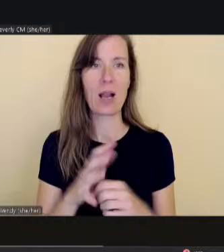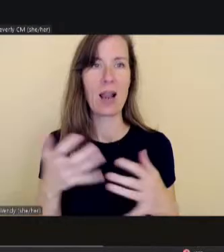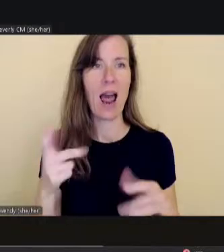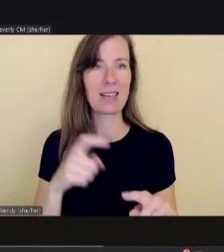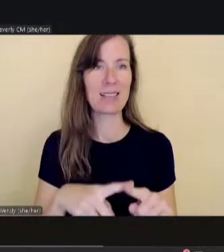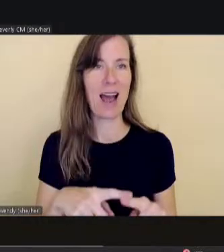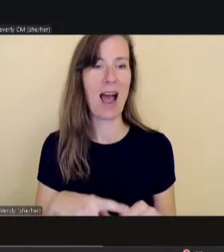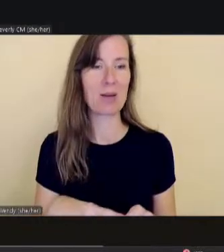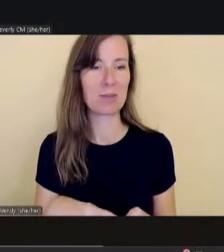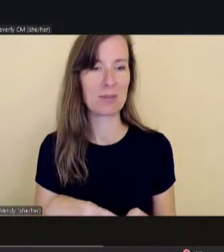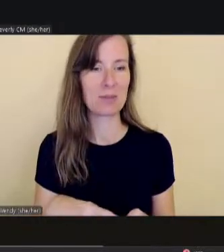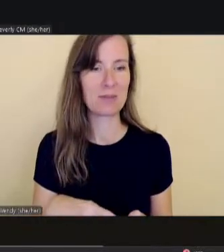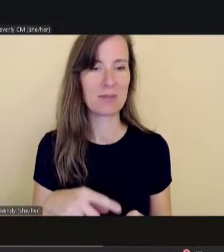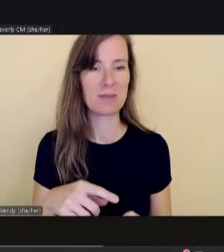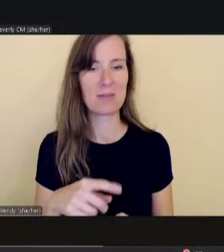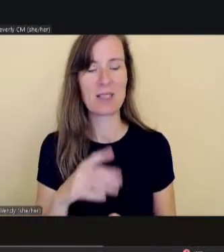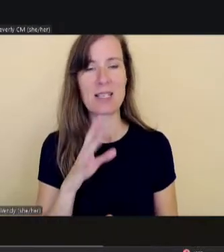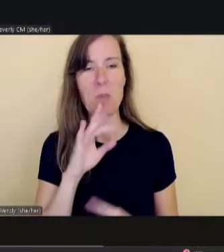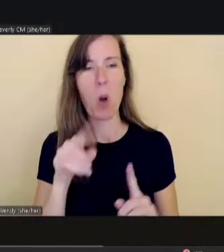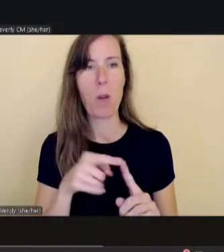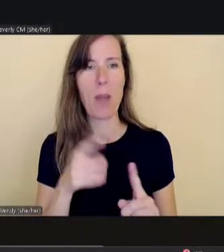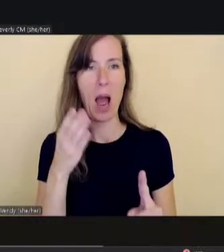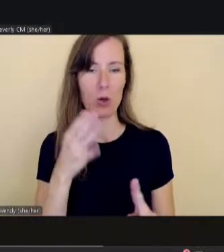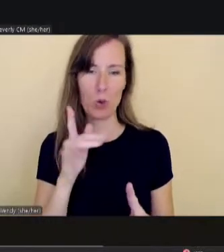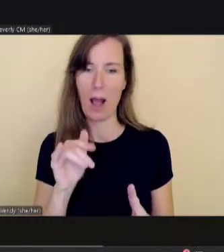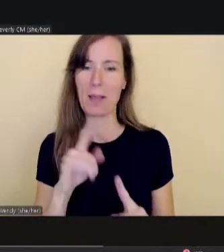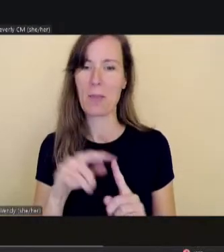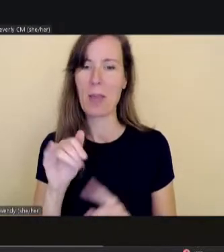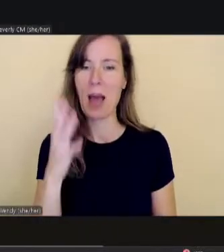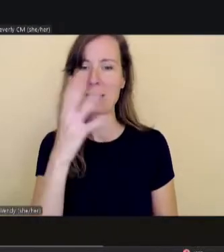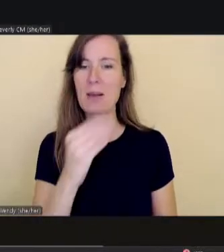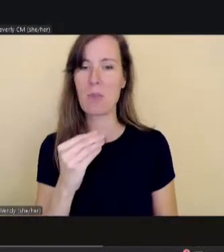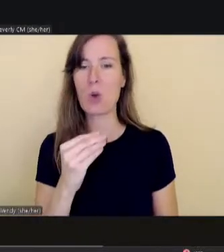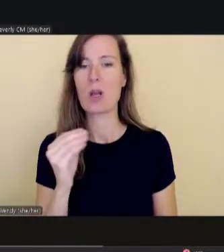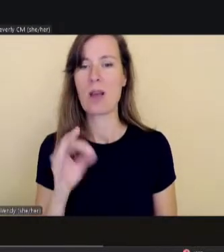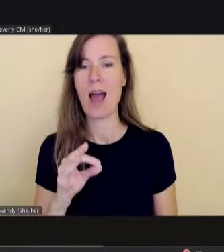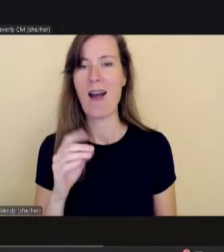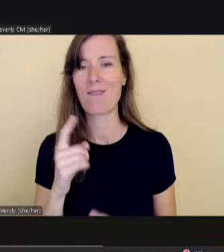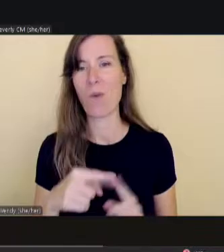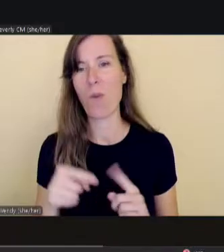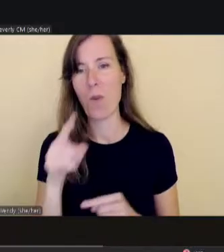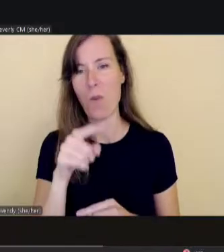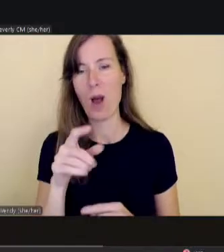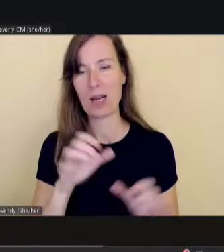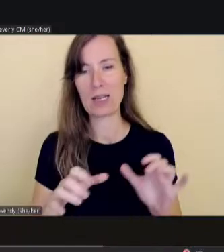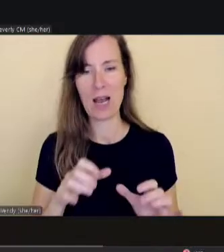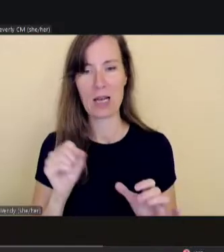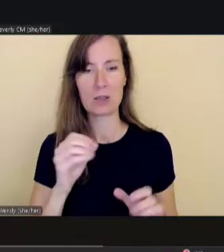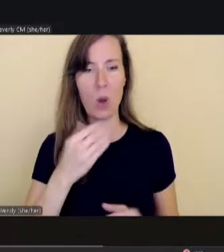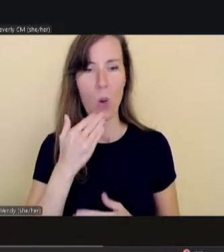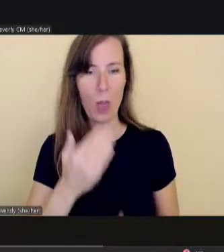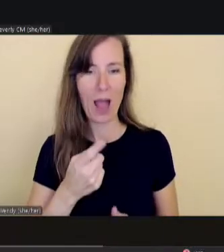done. So congratulations again, and you will be missed, but we will be calling on you for support. Thank you.